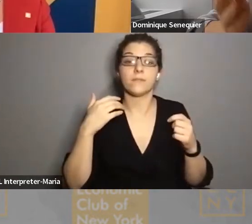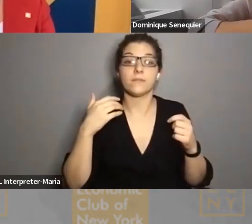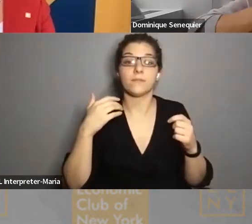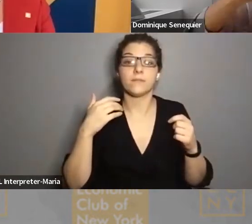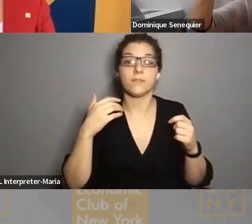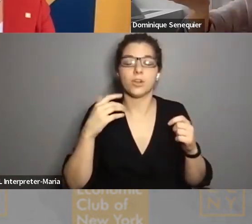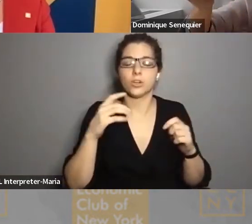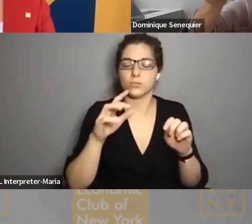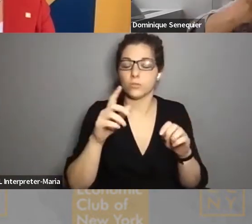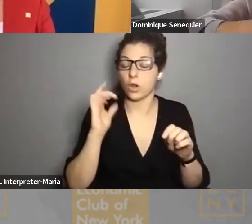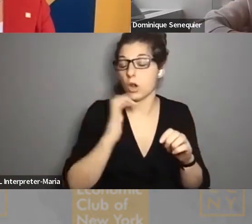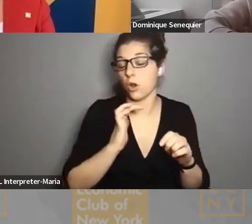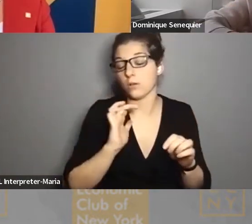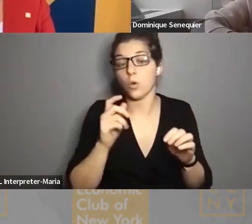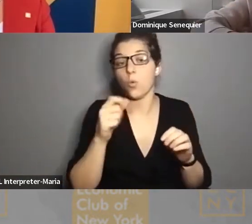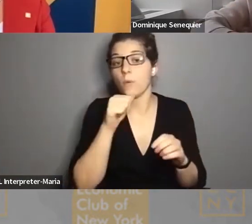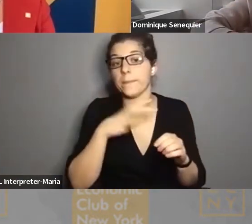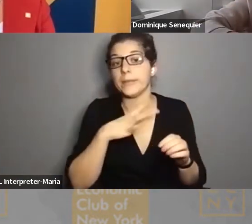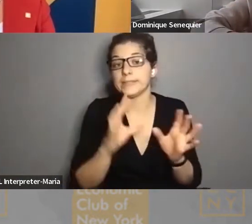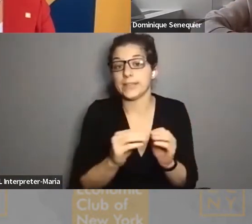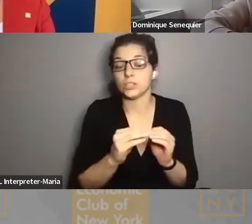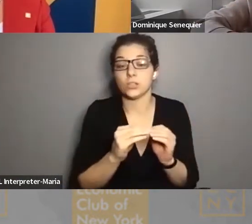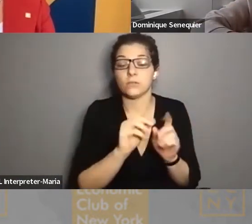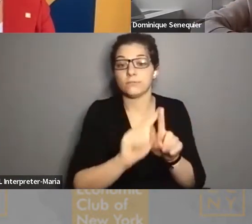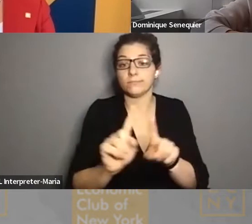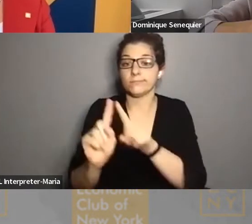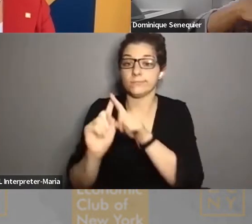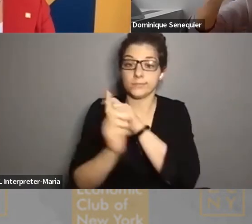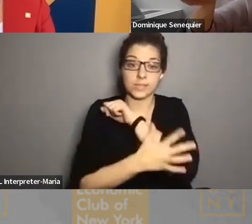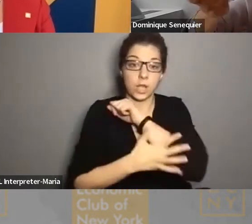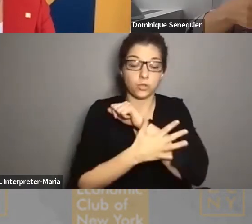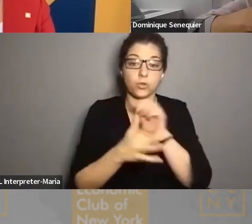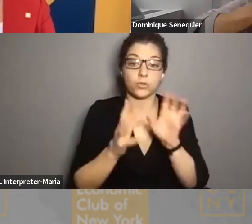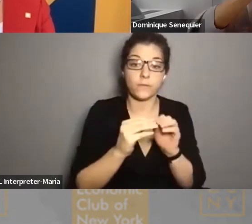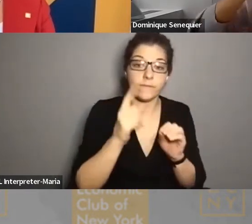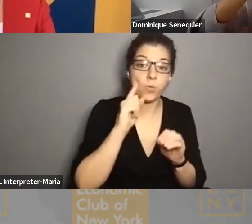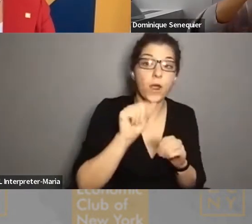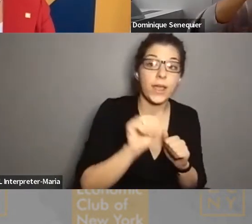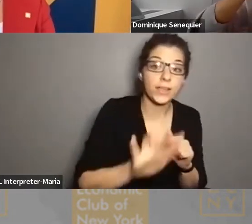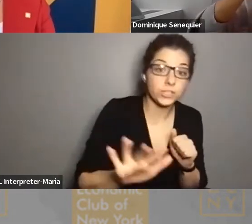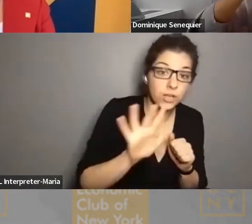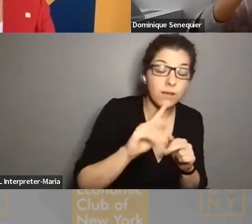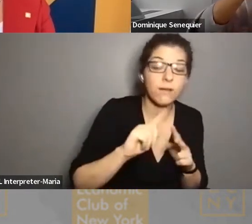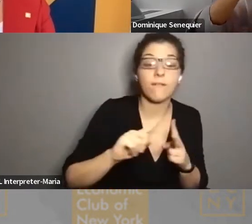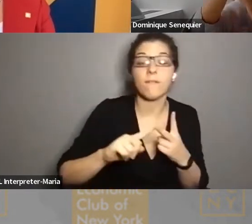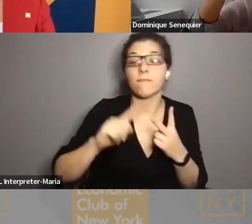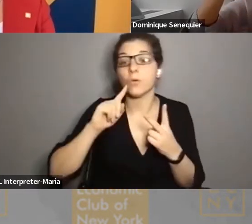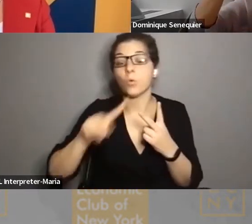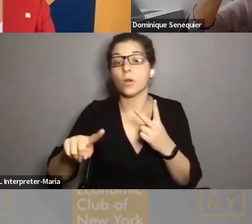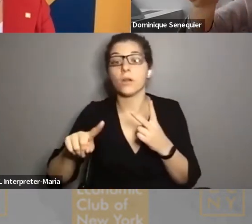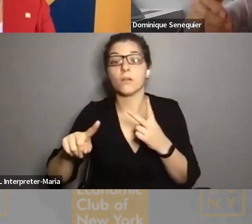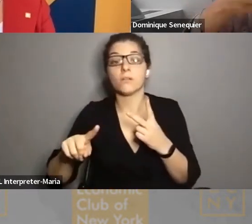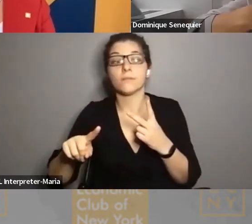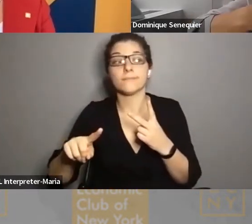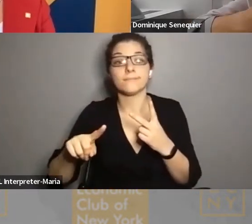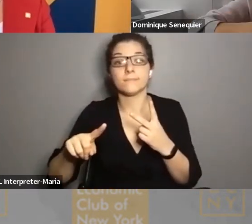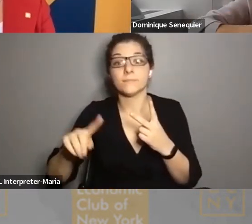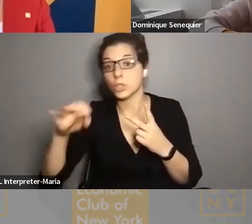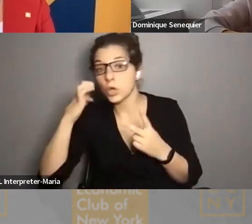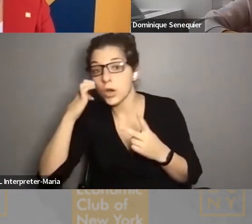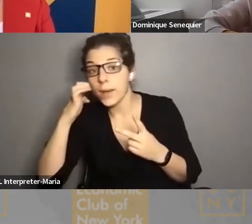we have a woman session for Asia, woman session for, you know, Northern